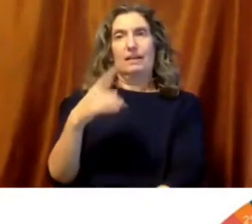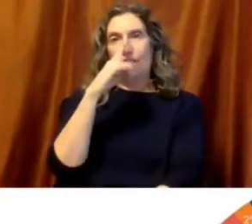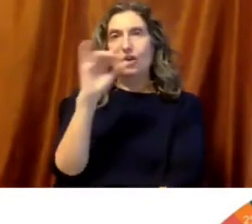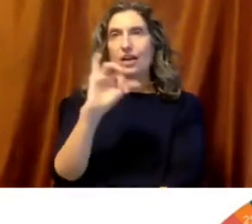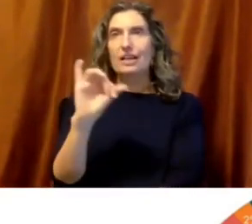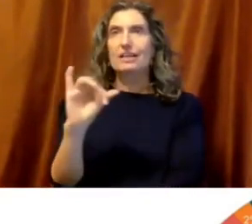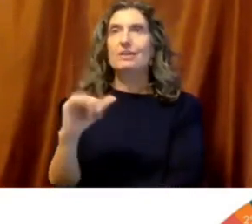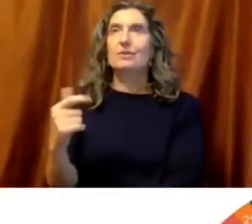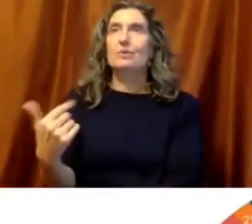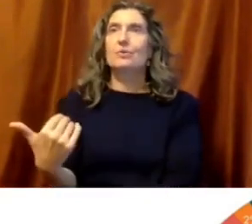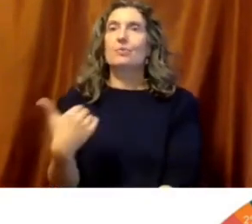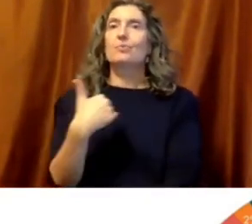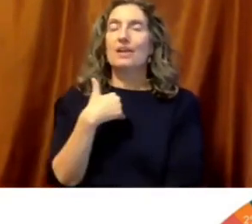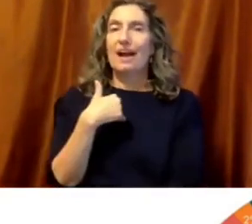no